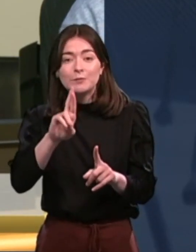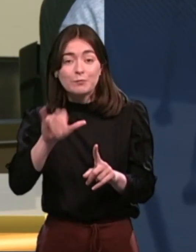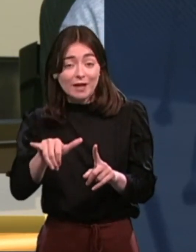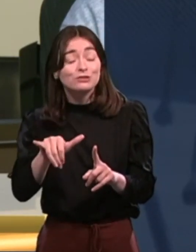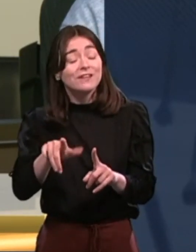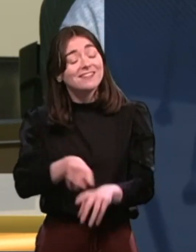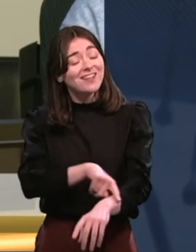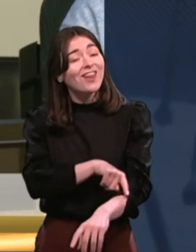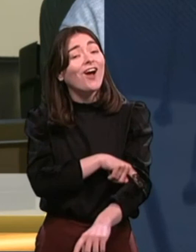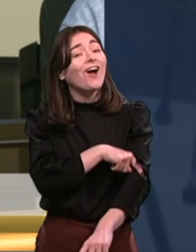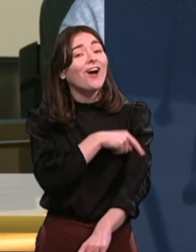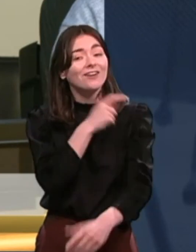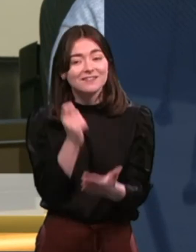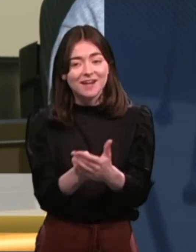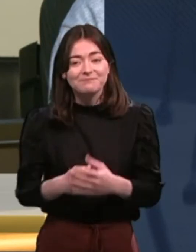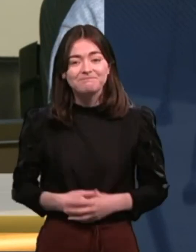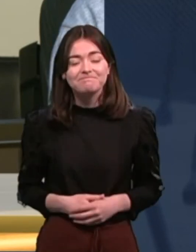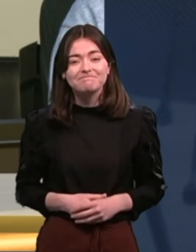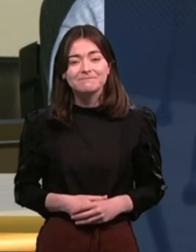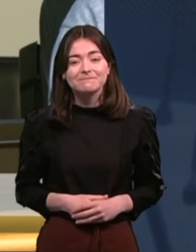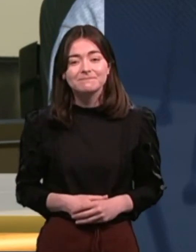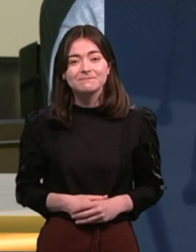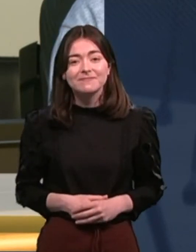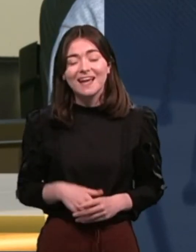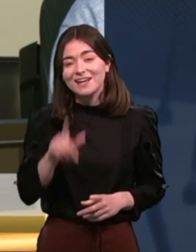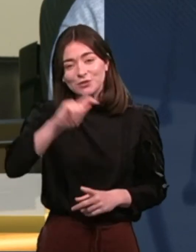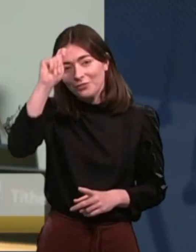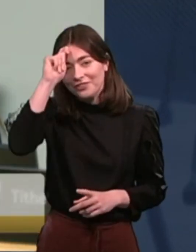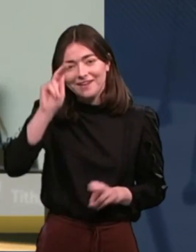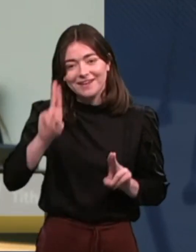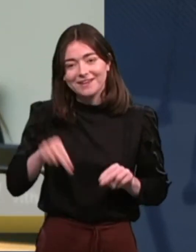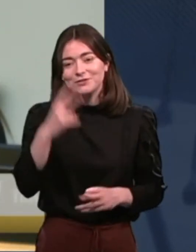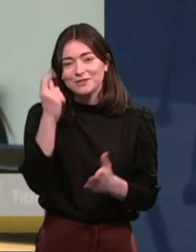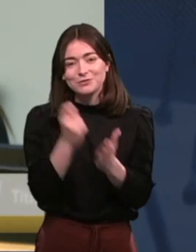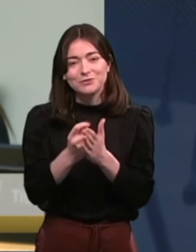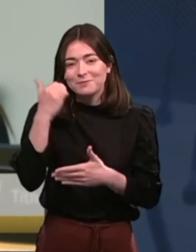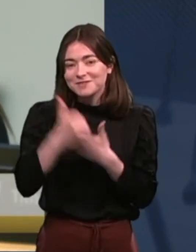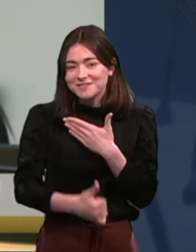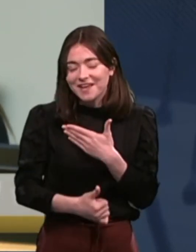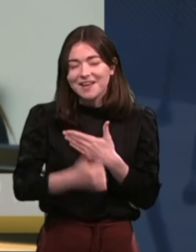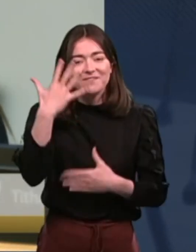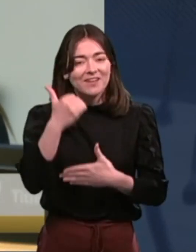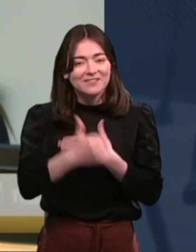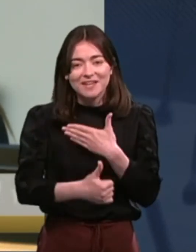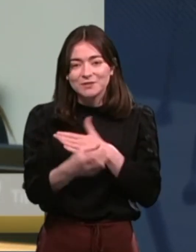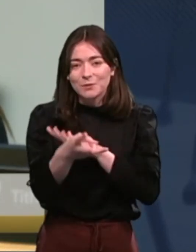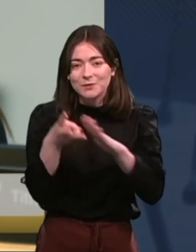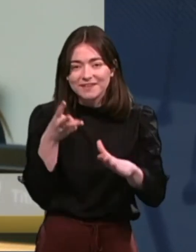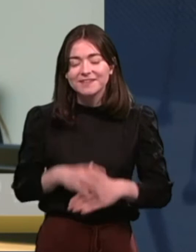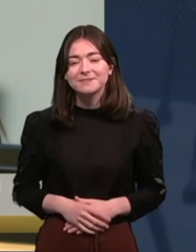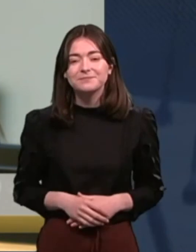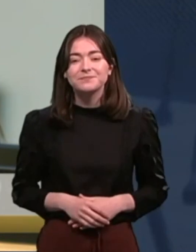is a long process. Very long. I don't think I could do that twice a day, 5 days a week.